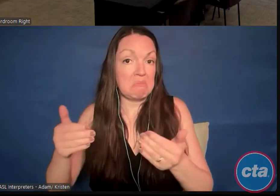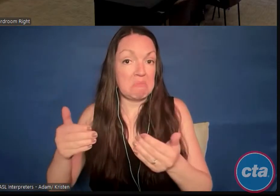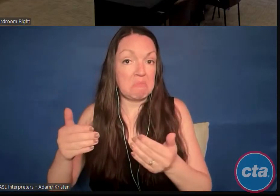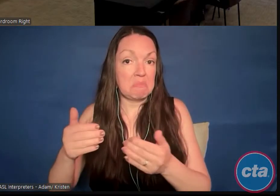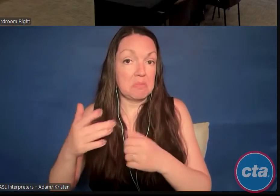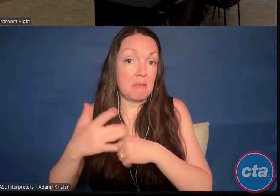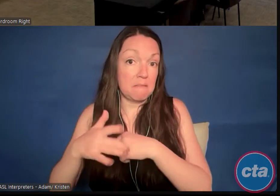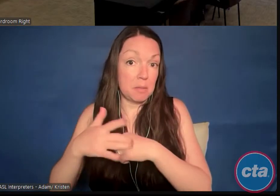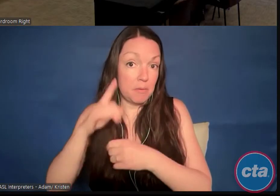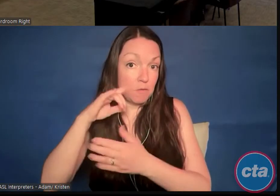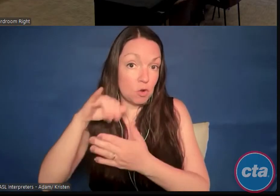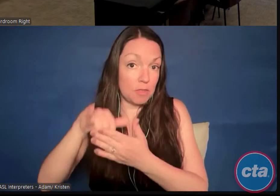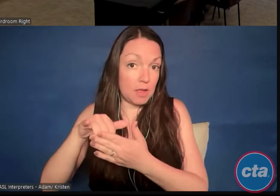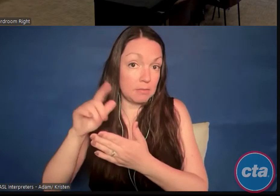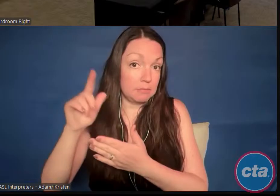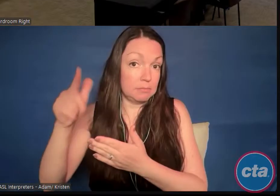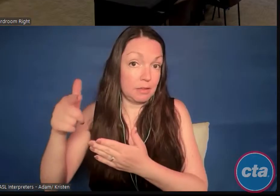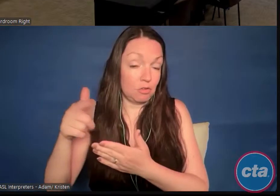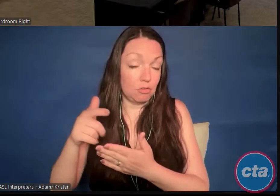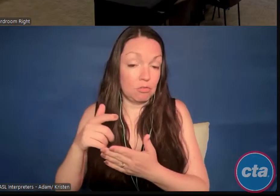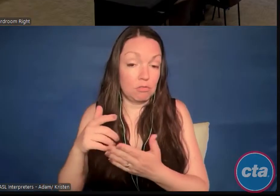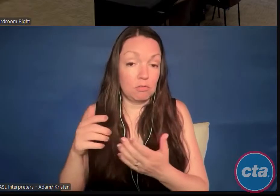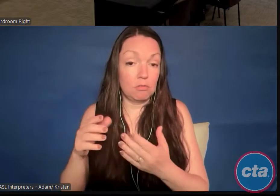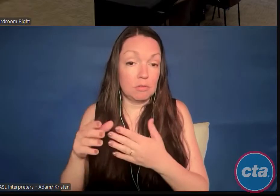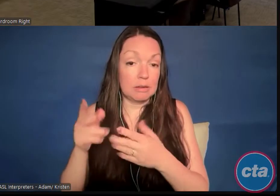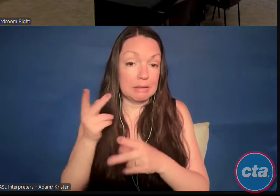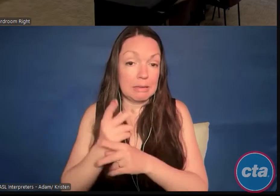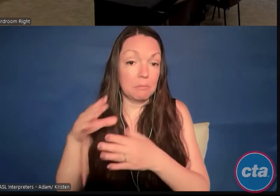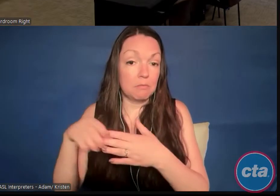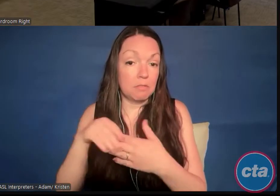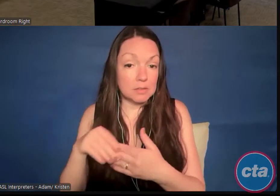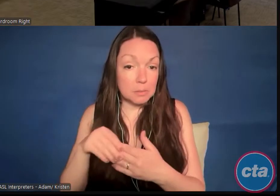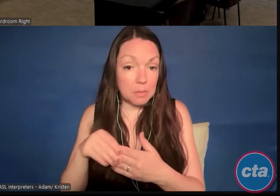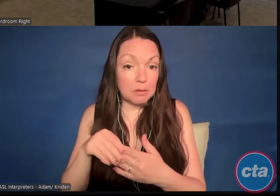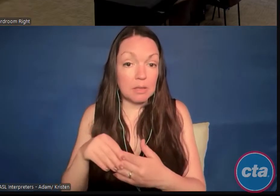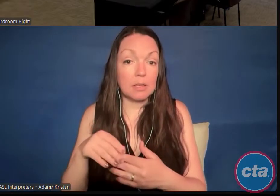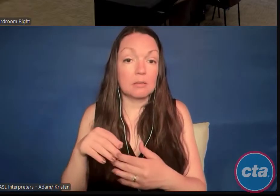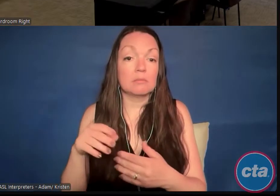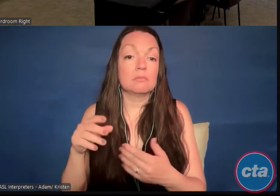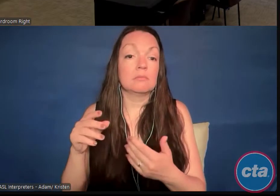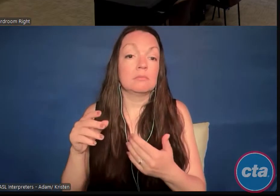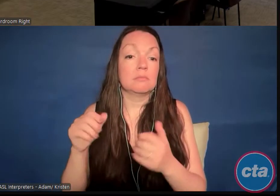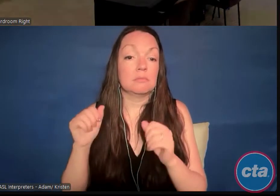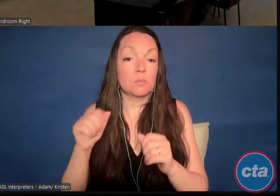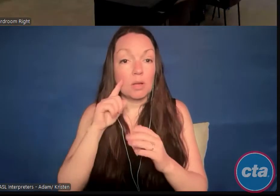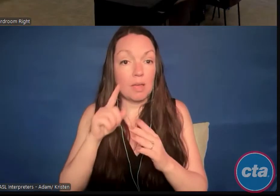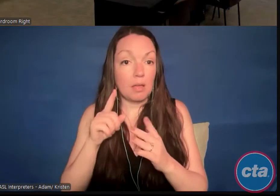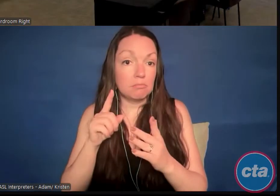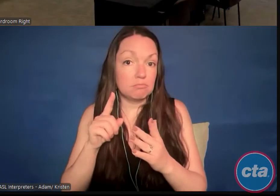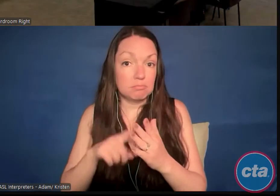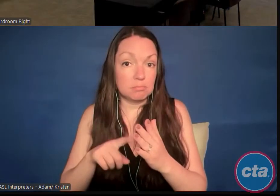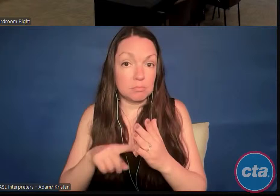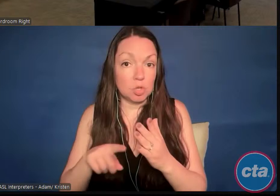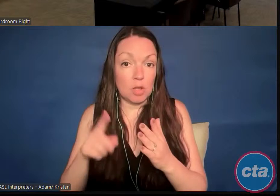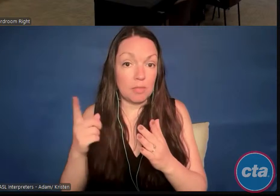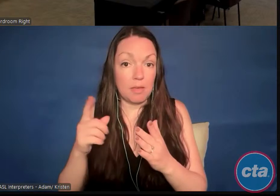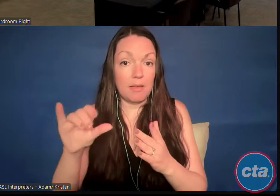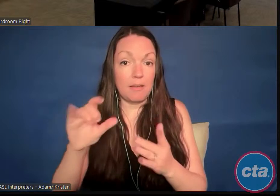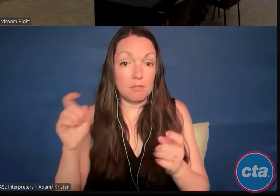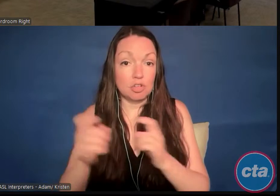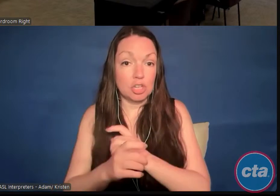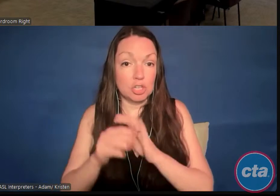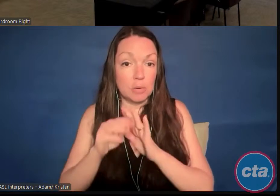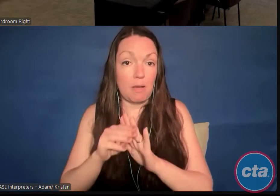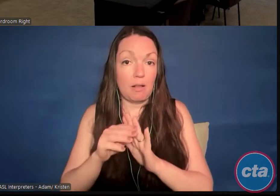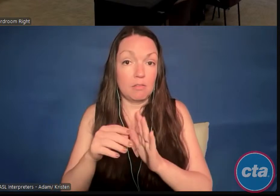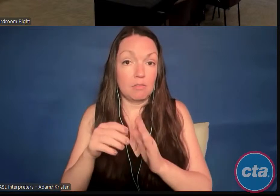leave our options available? How do we keep as much flexibility around there as possible so that they can look at the ever-changing model of